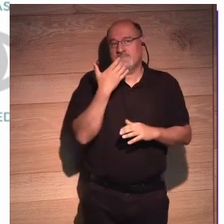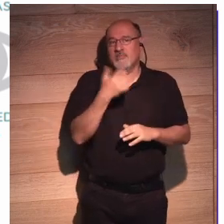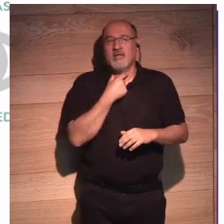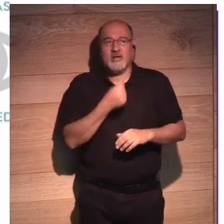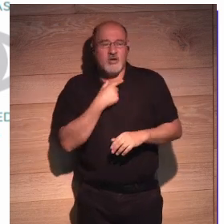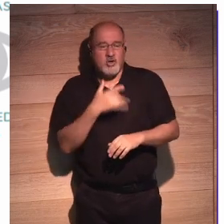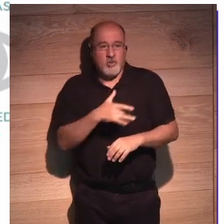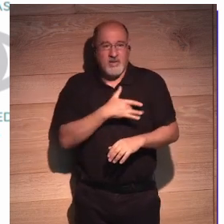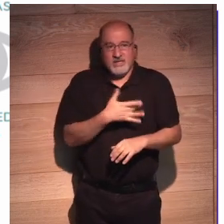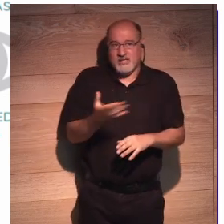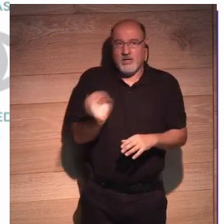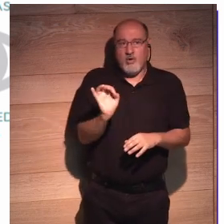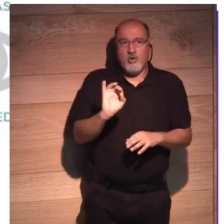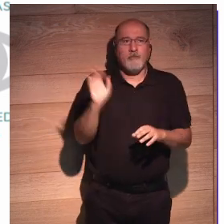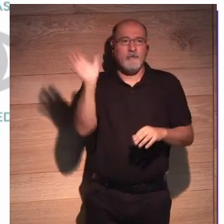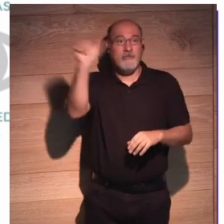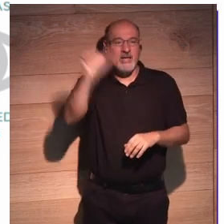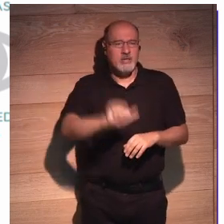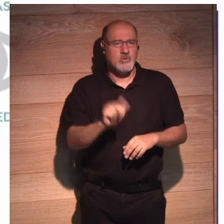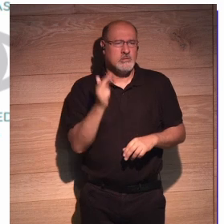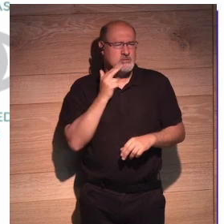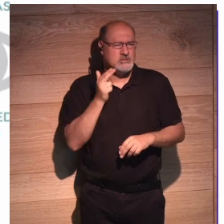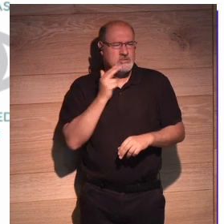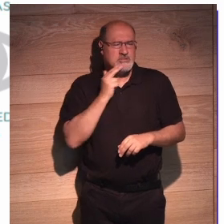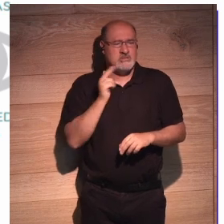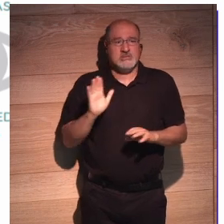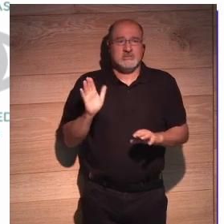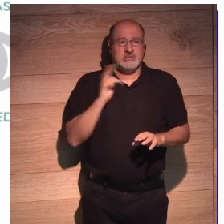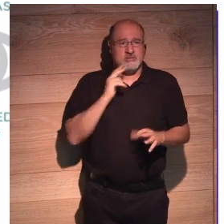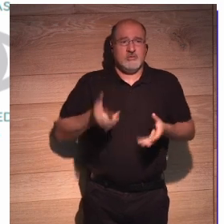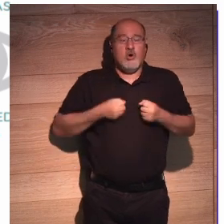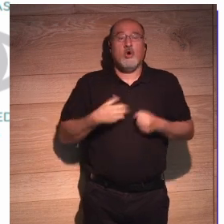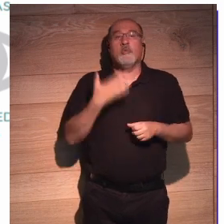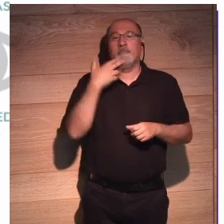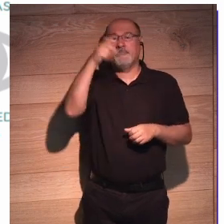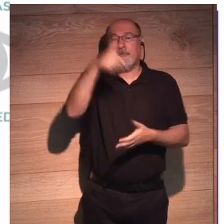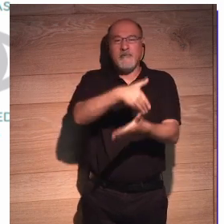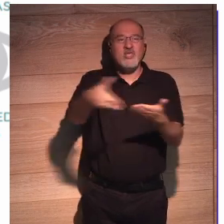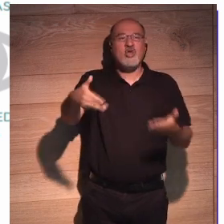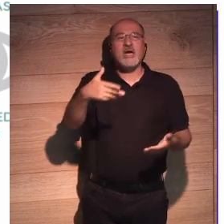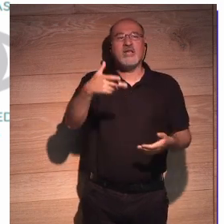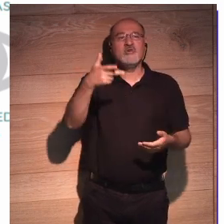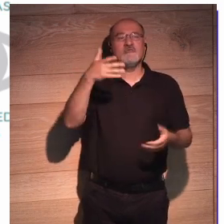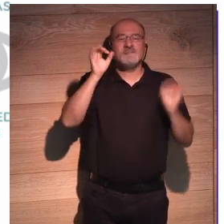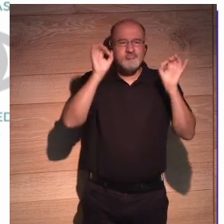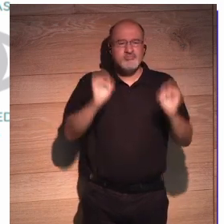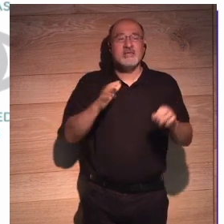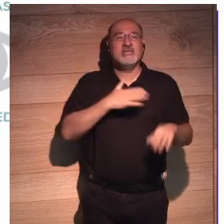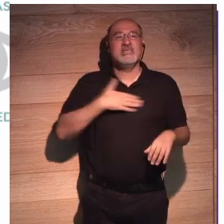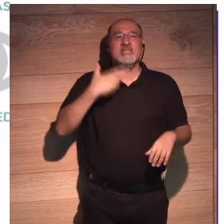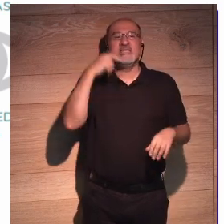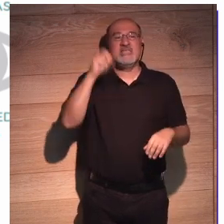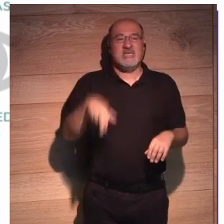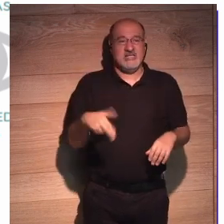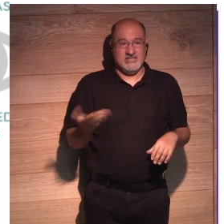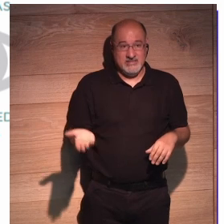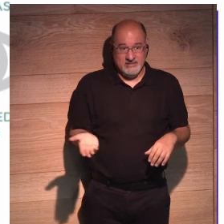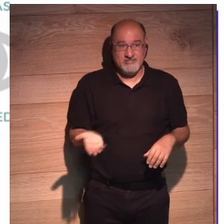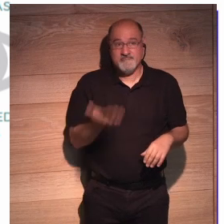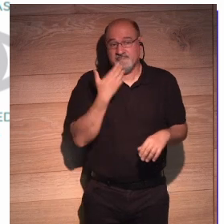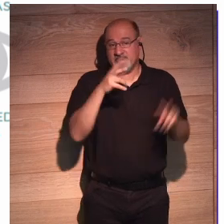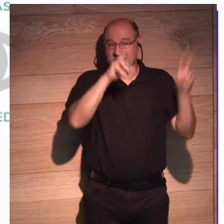a Millionaire, for instance. We will see this emerge in immersive media. And this is the result